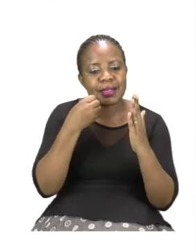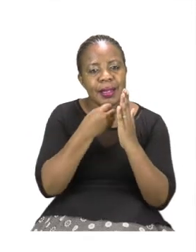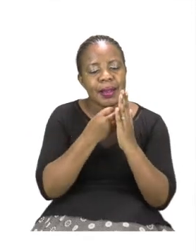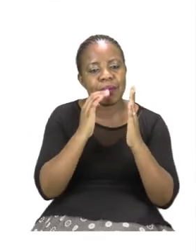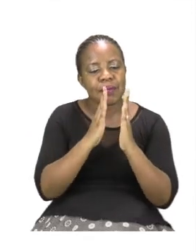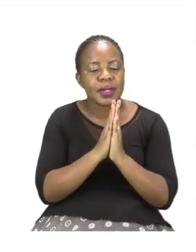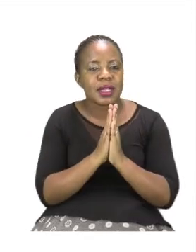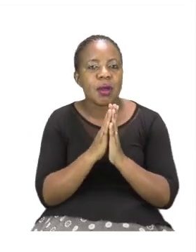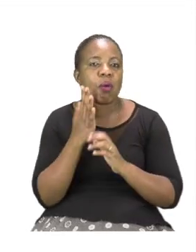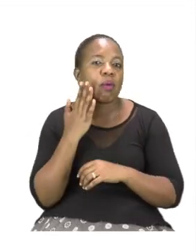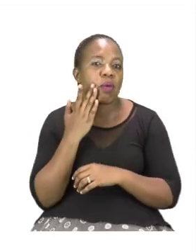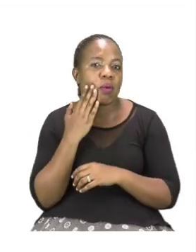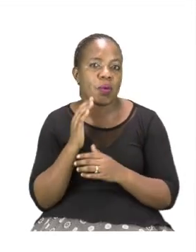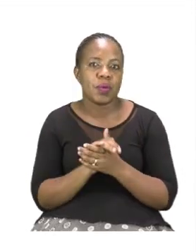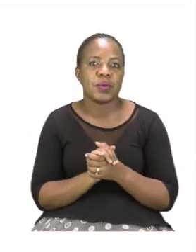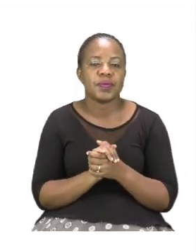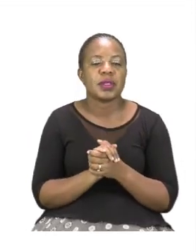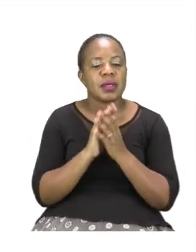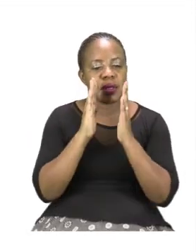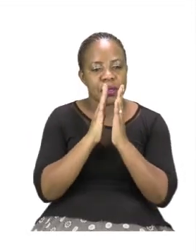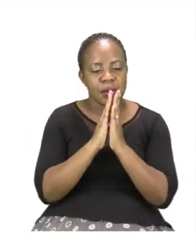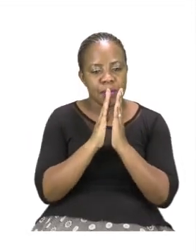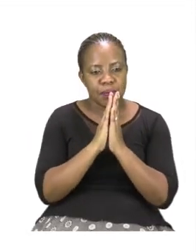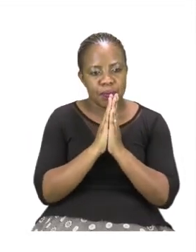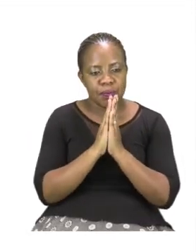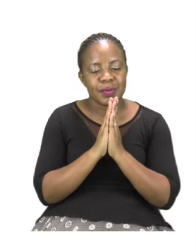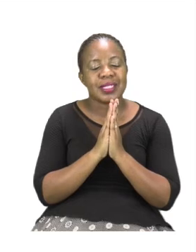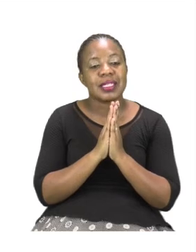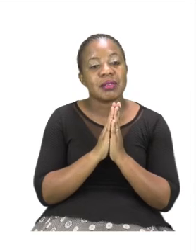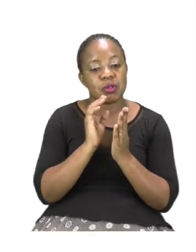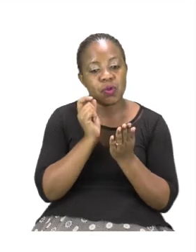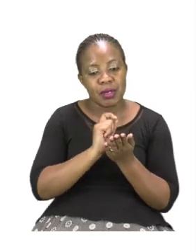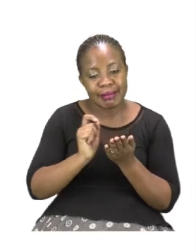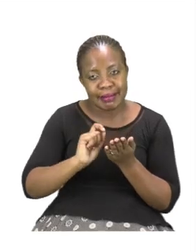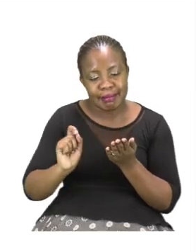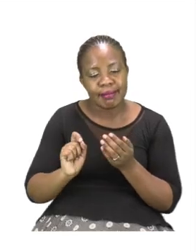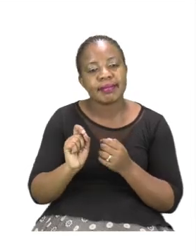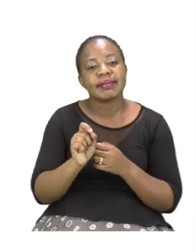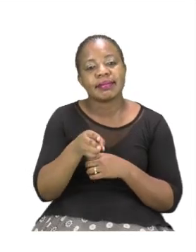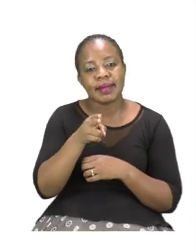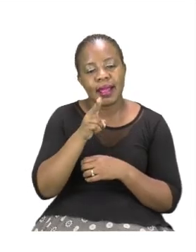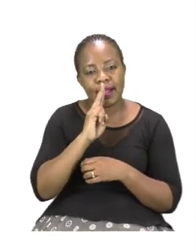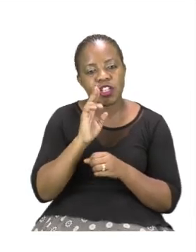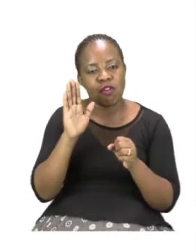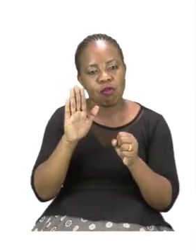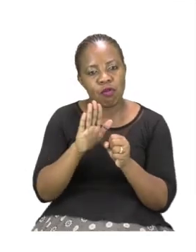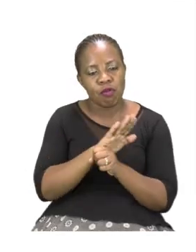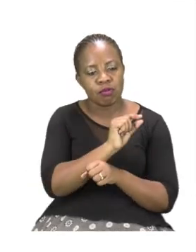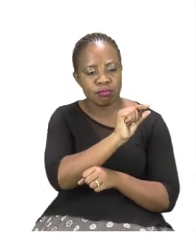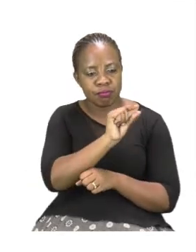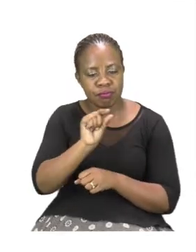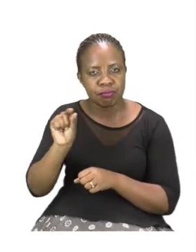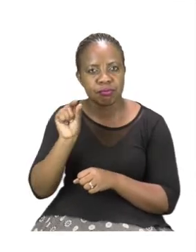girls, all your answers must be in full. And the last one is